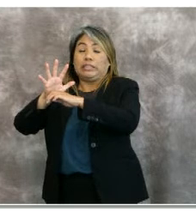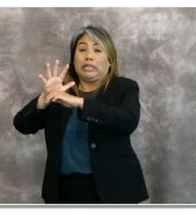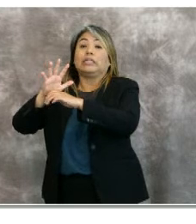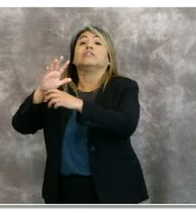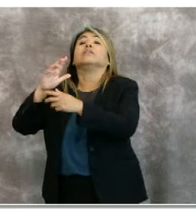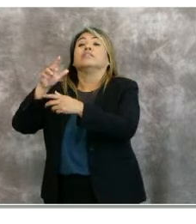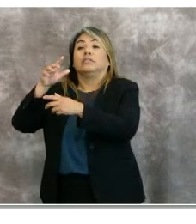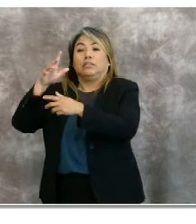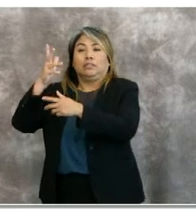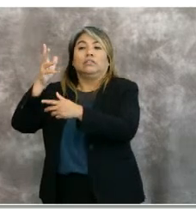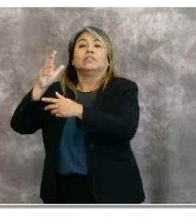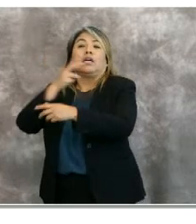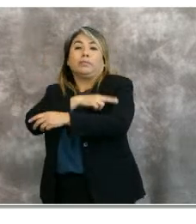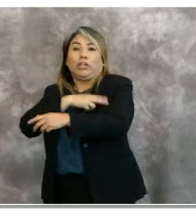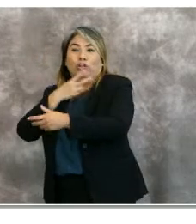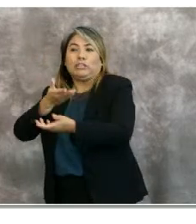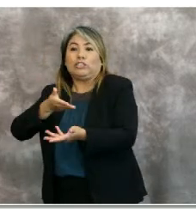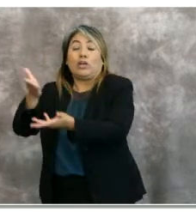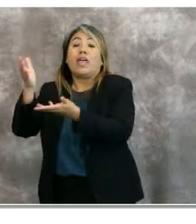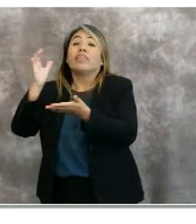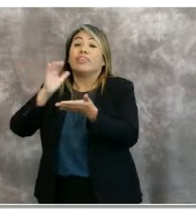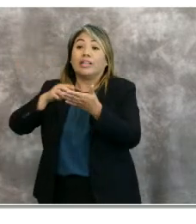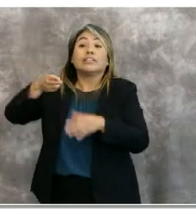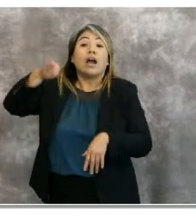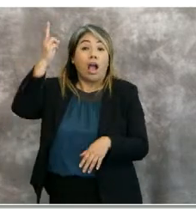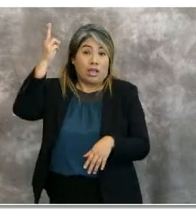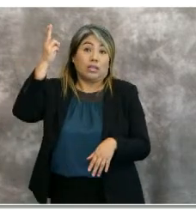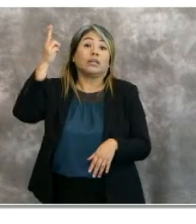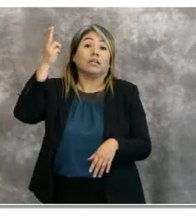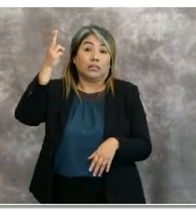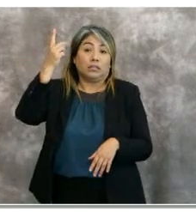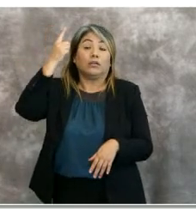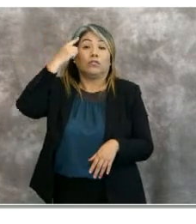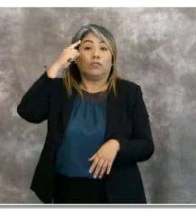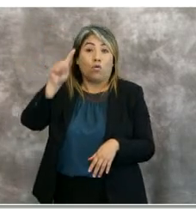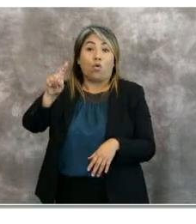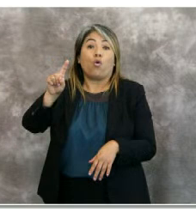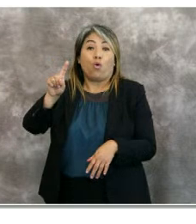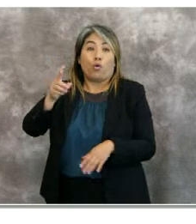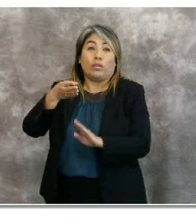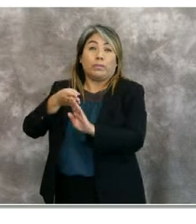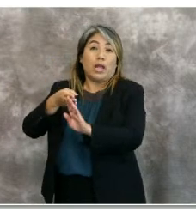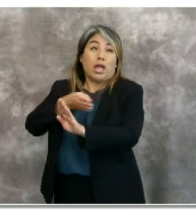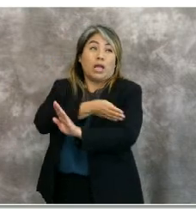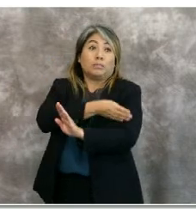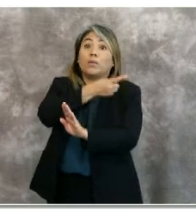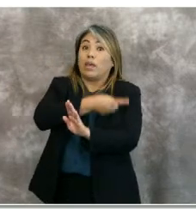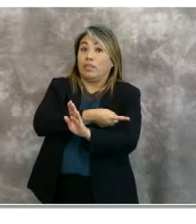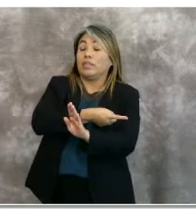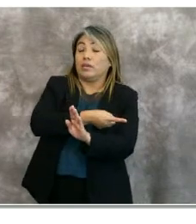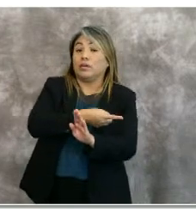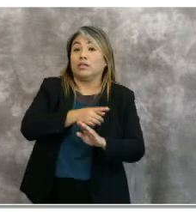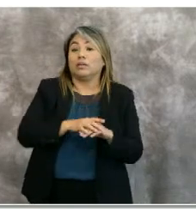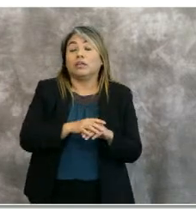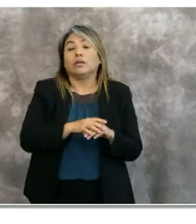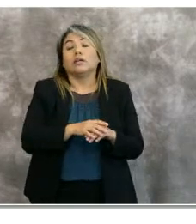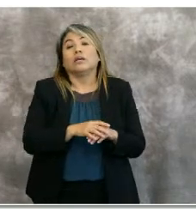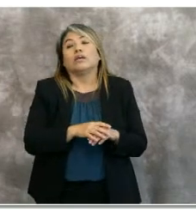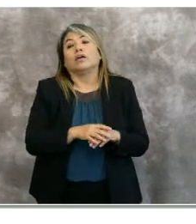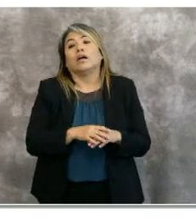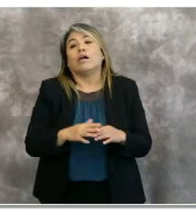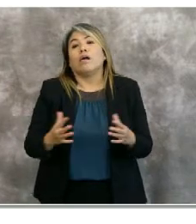related hospitalizations. Again, this is a high for the past month. In terms